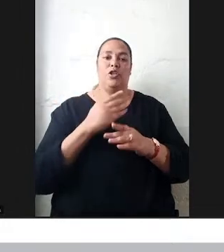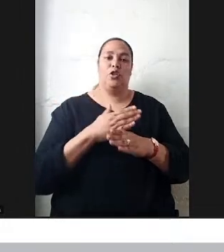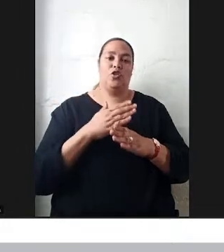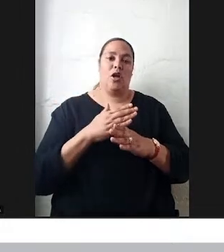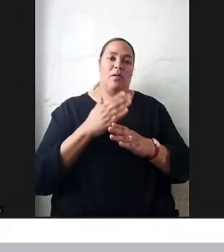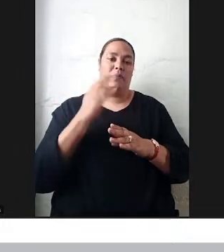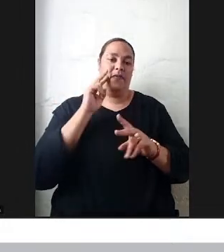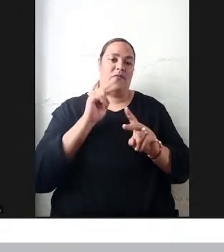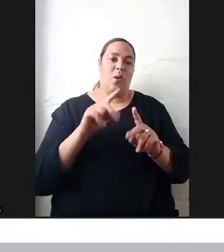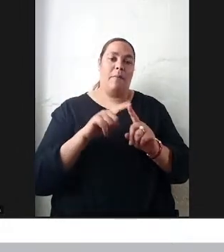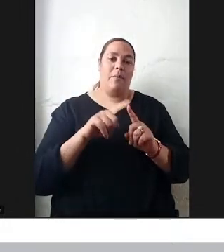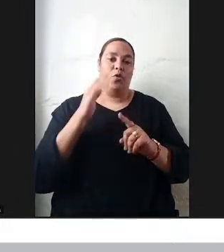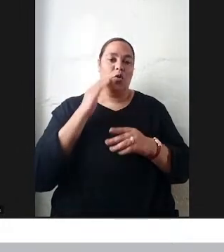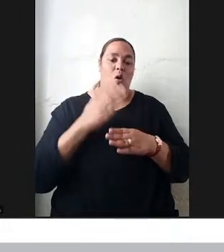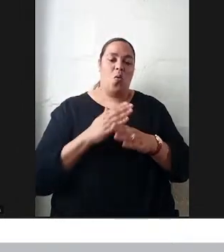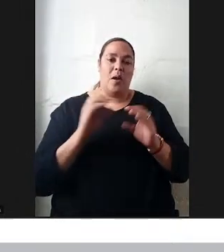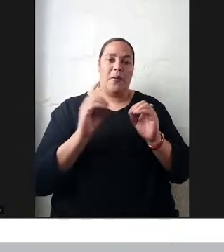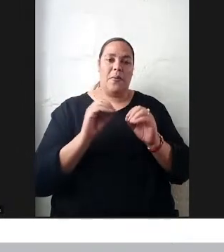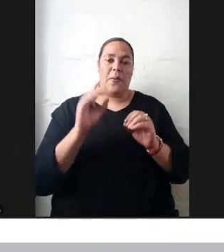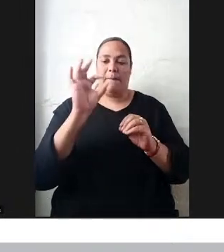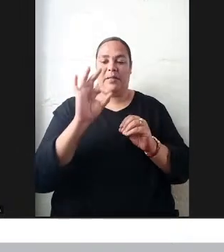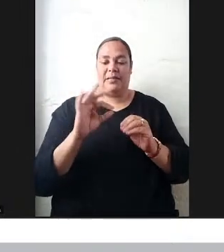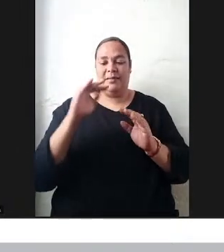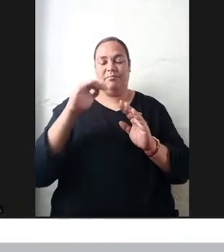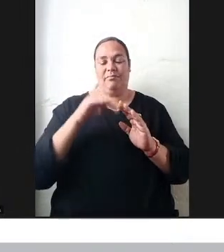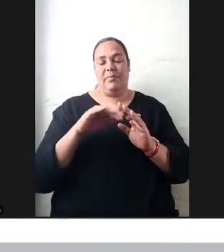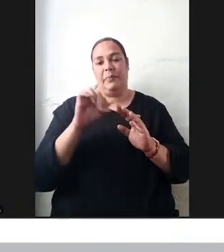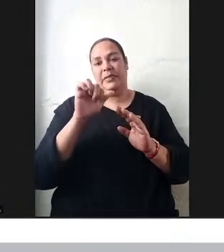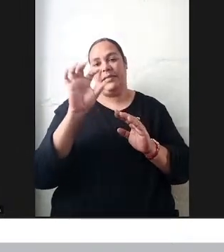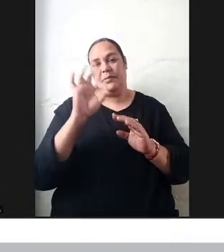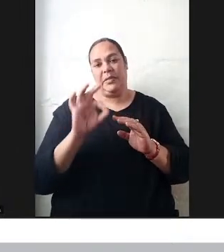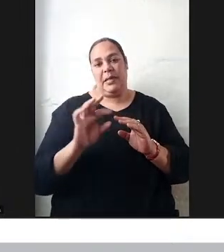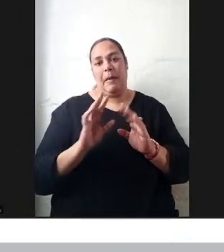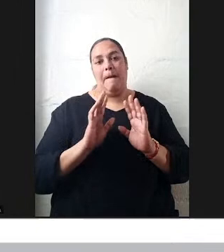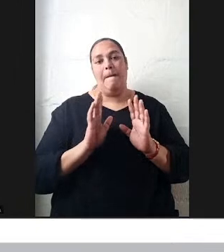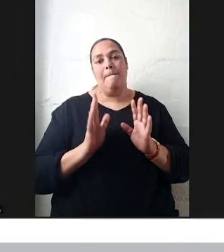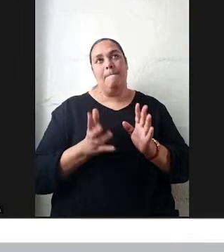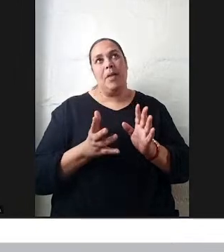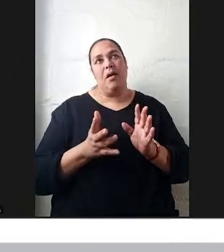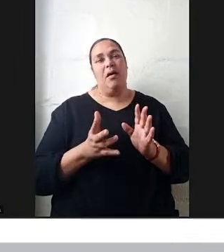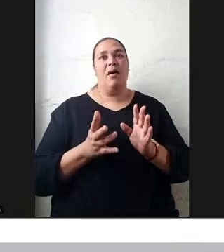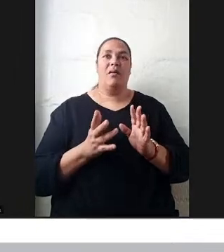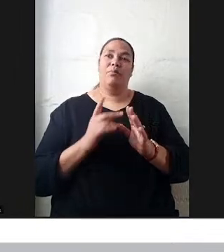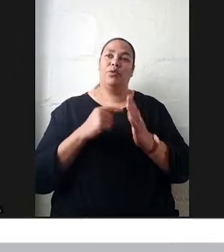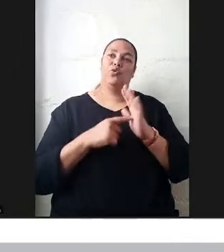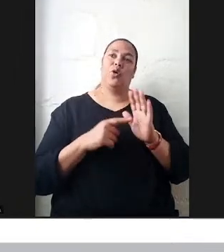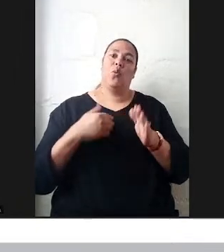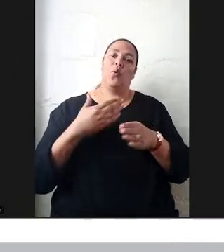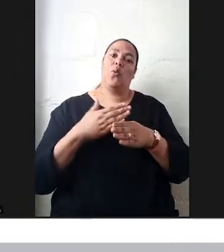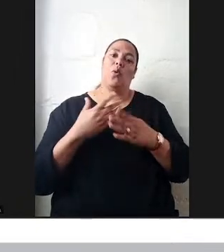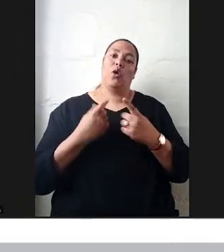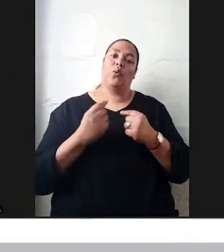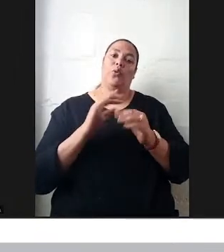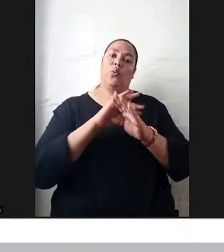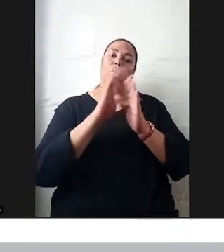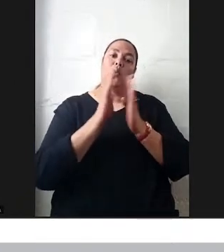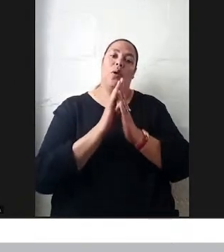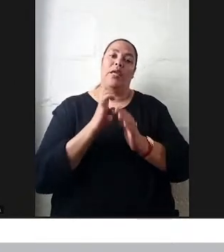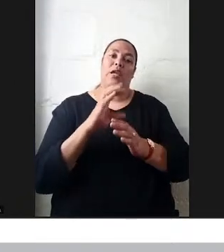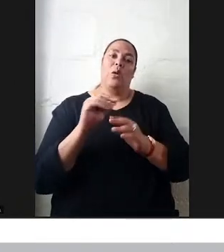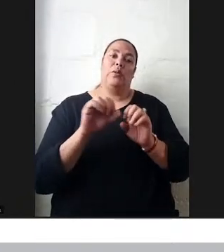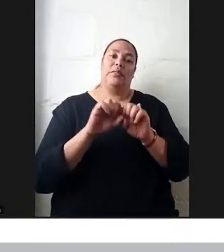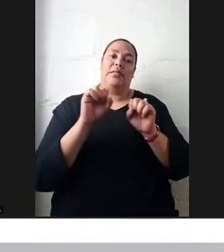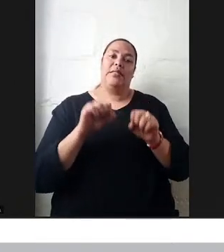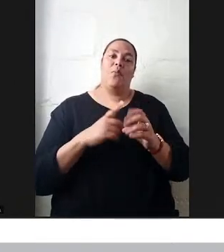know, the unemployment rate came down by 6% just shows that it's the work we do in the entire ecosystem to make this